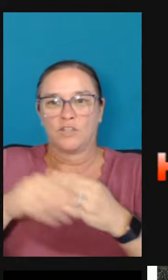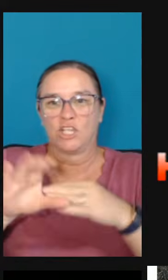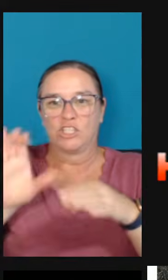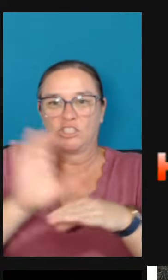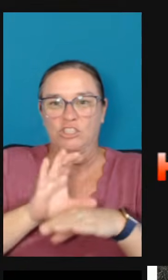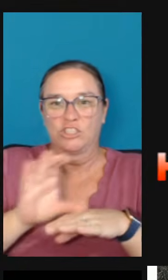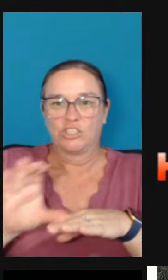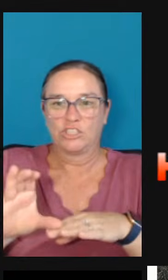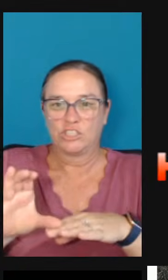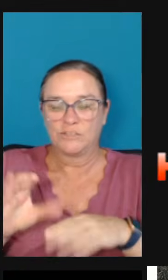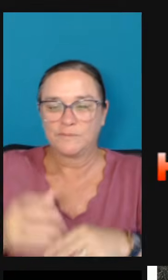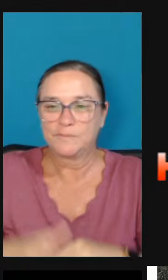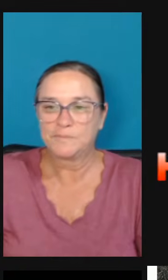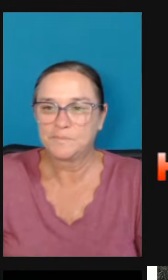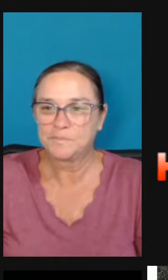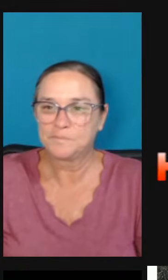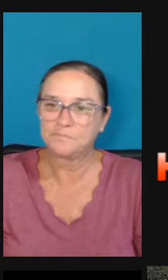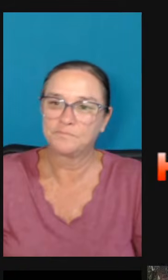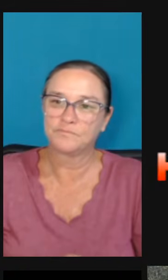across it right through here.